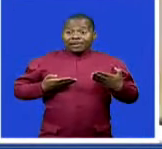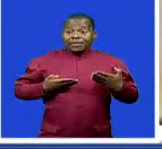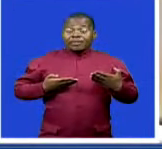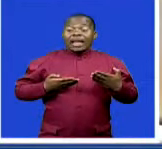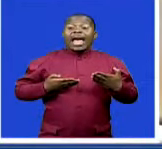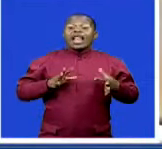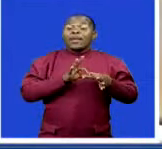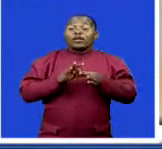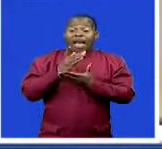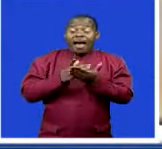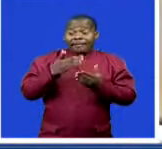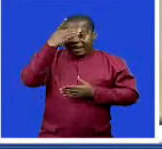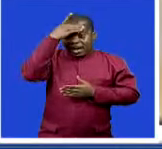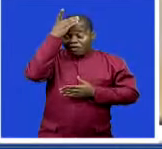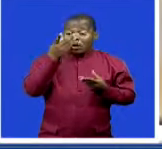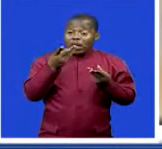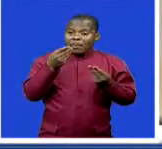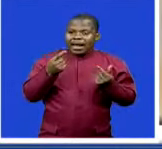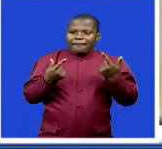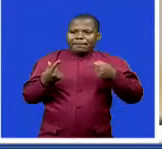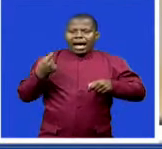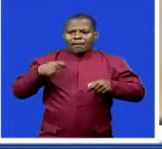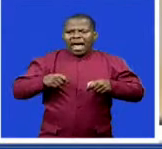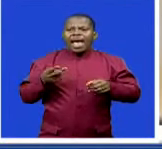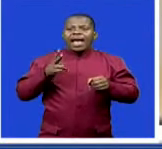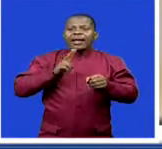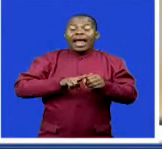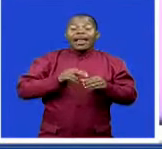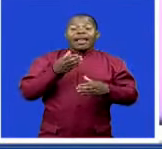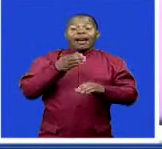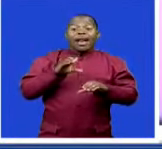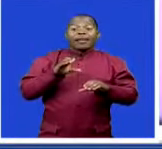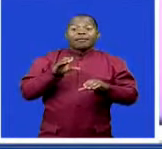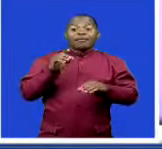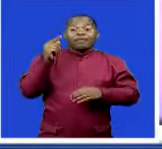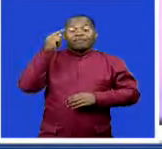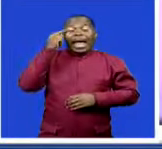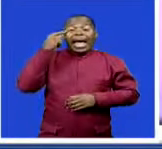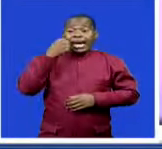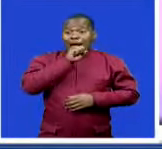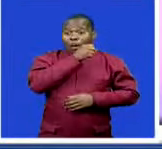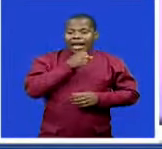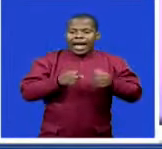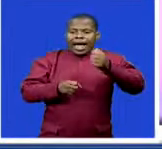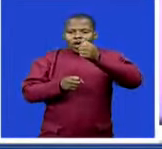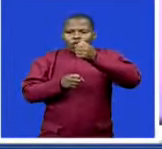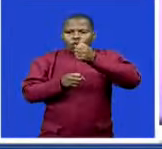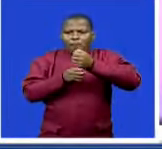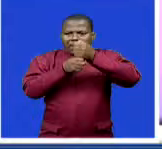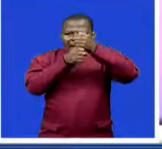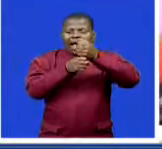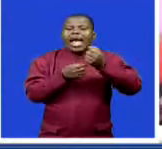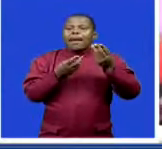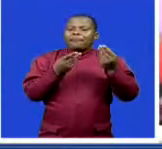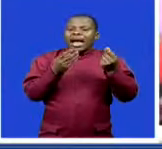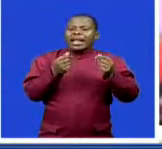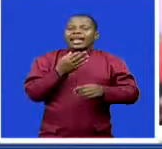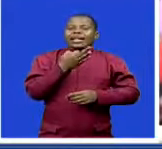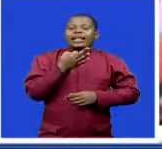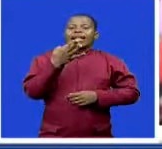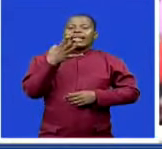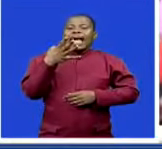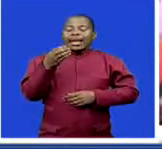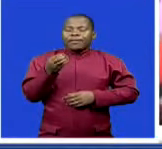towards the fund. Taking the lead was the Republic of China on Taiwan with a kind donation of 330 million